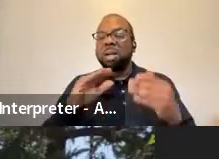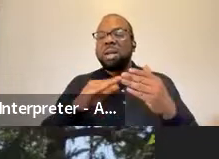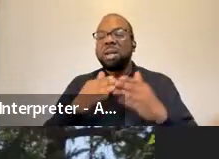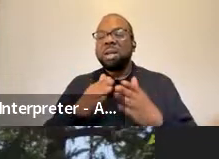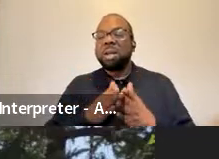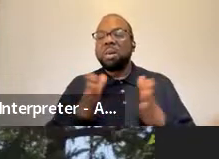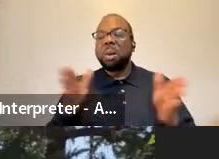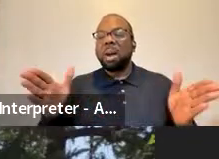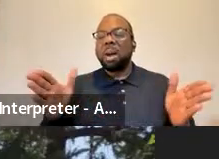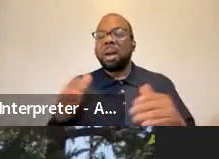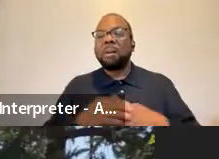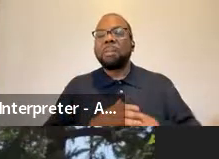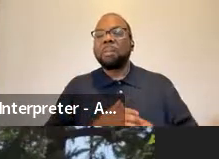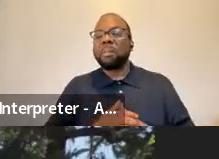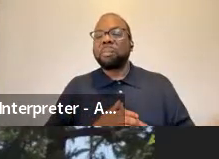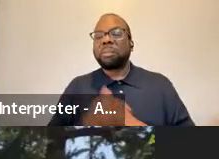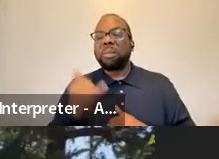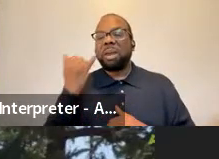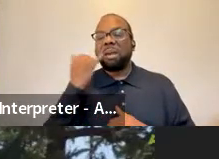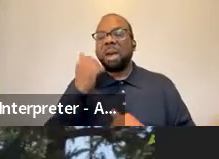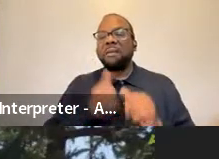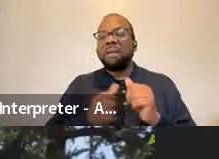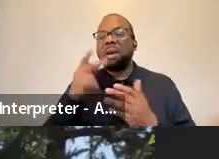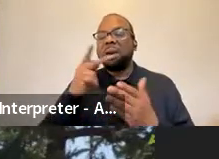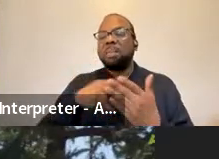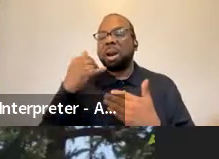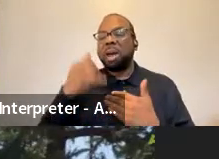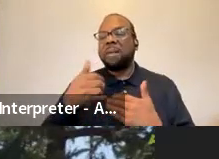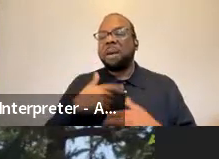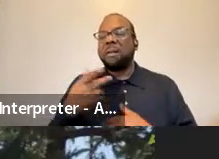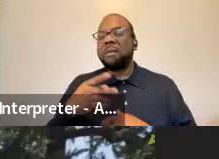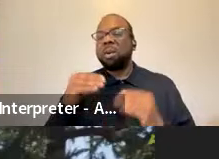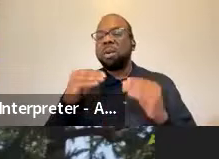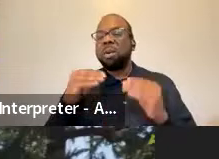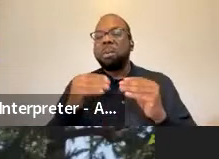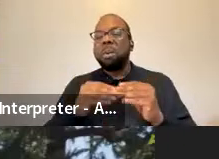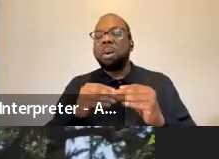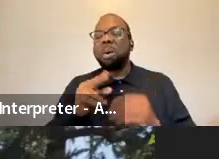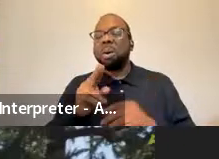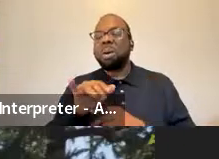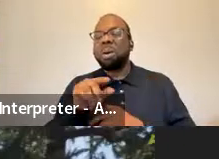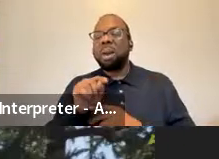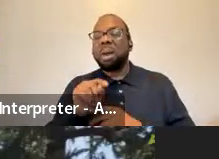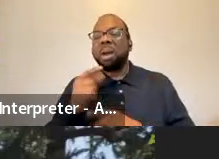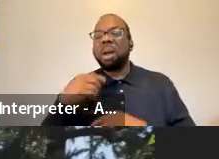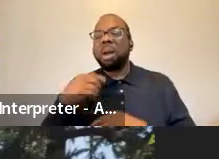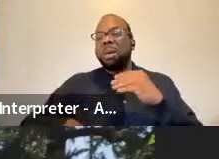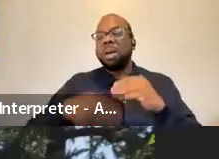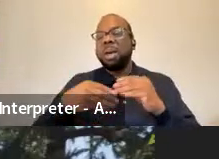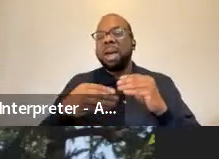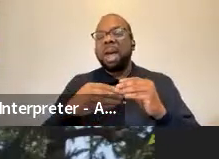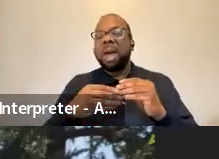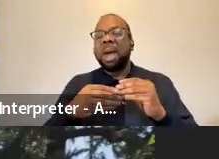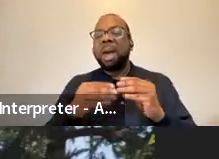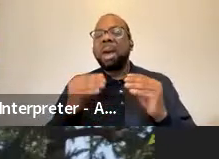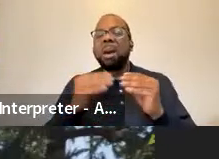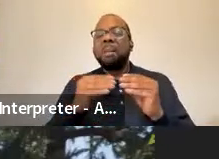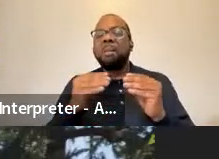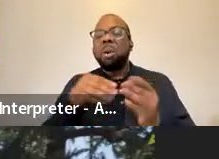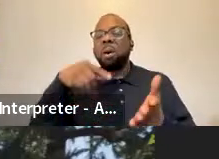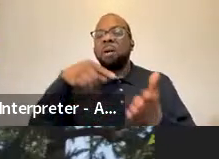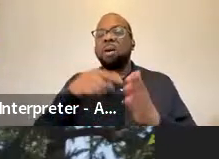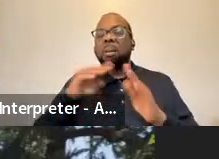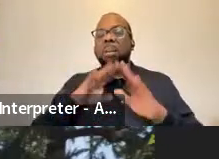scale. If every project has a few more affordable units, we can add a significant amount of affordable